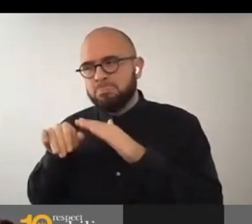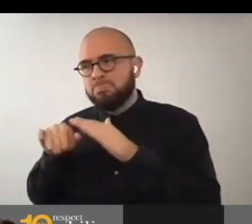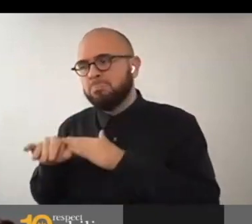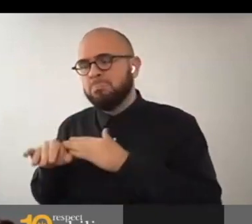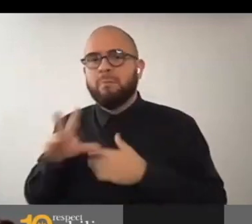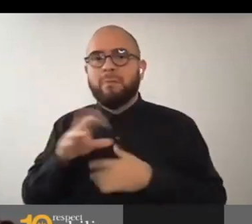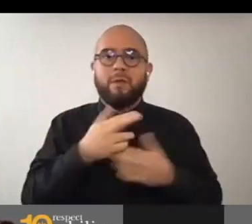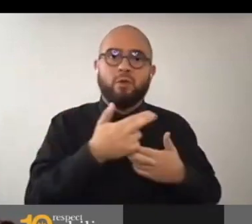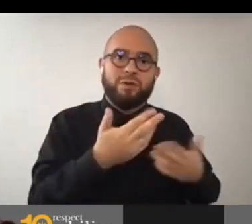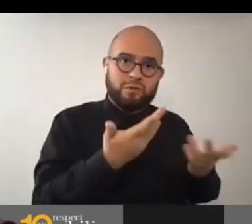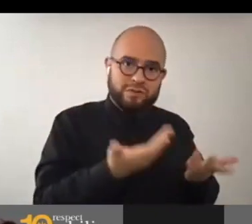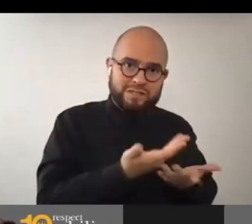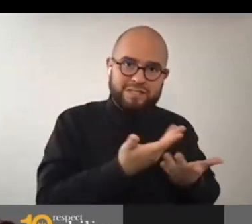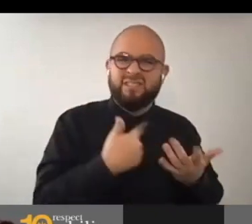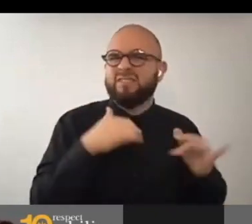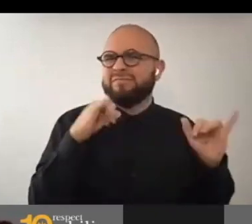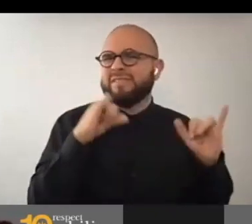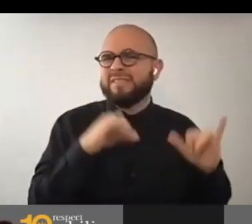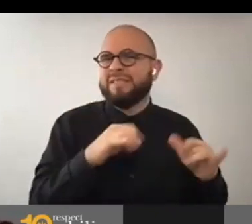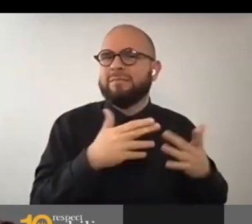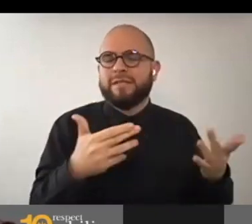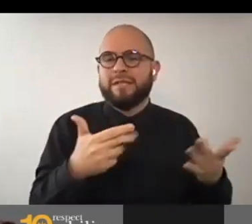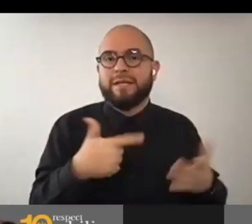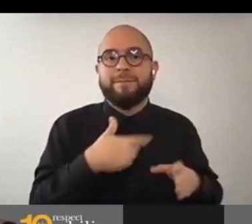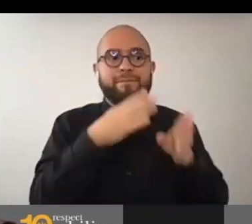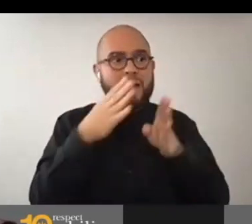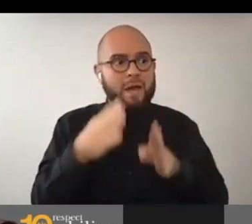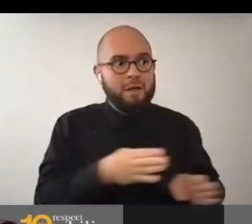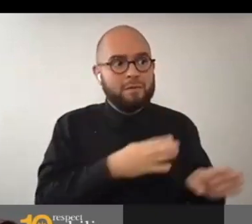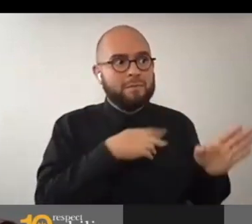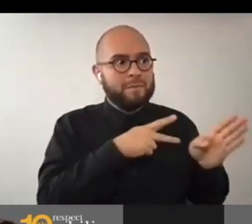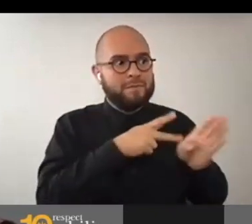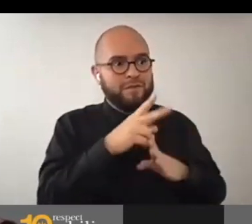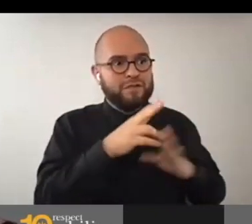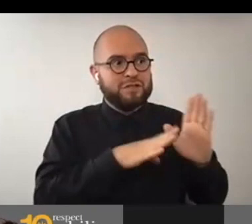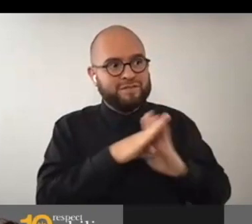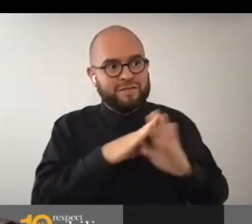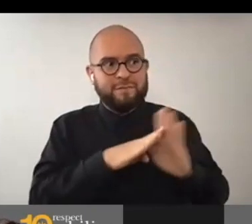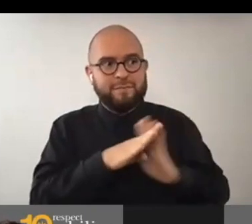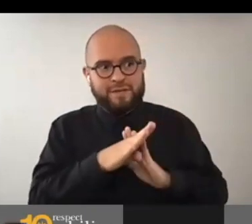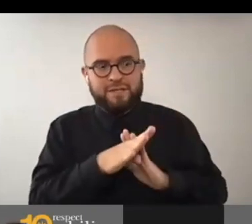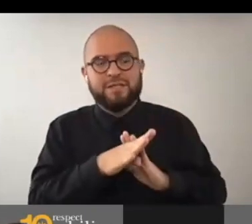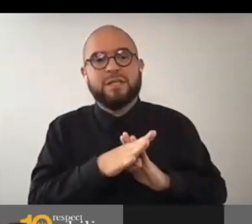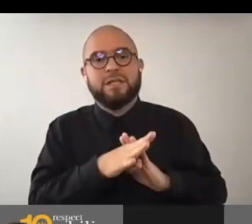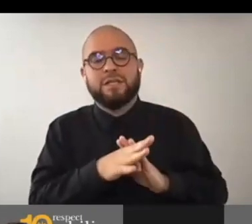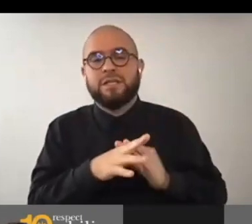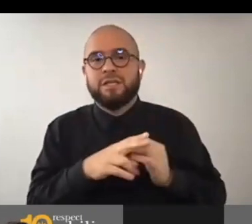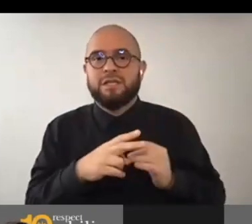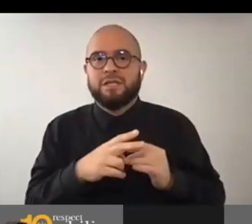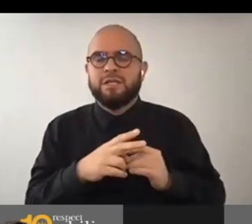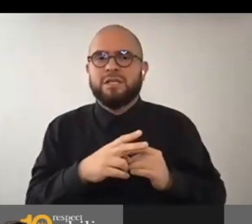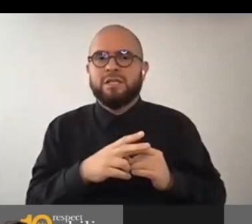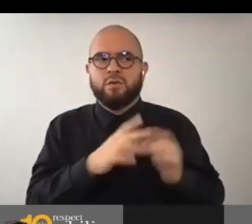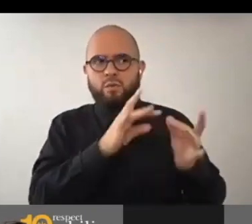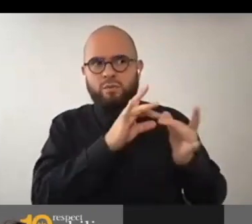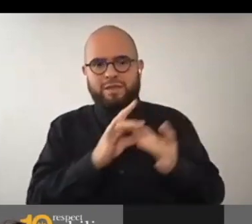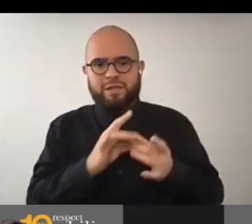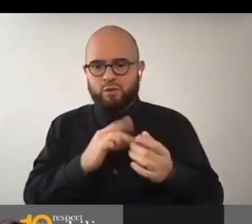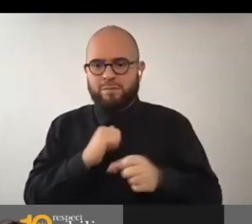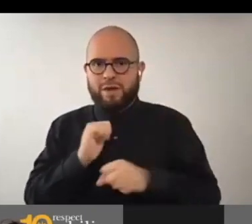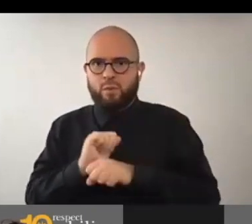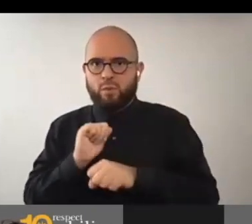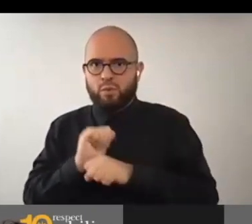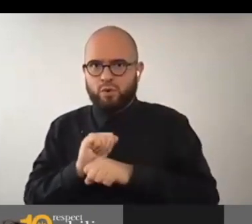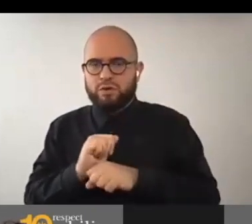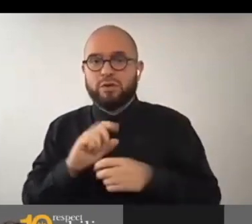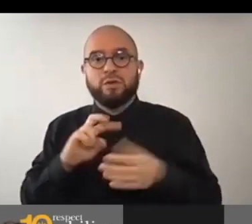thing. I plan out my professional development around tasks I'm working on. So if